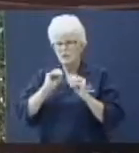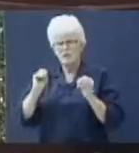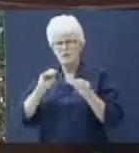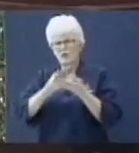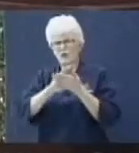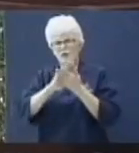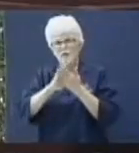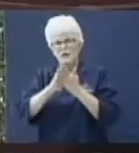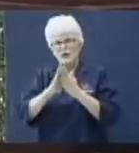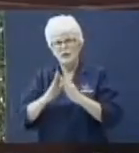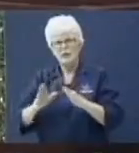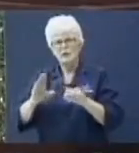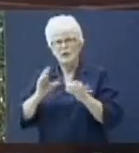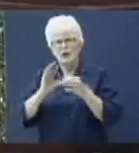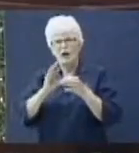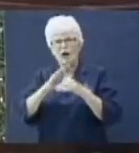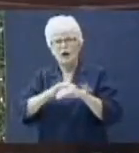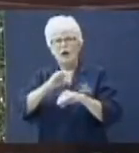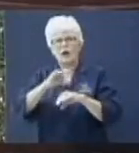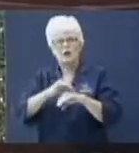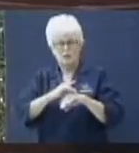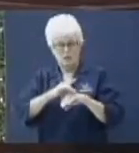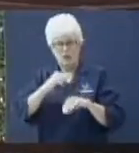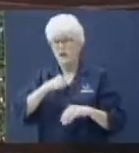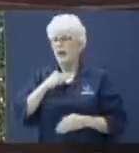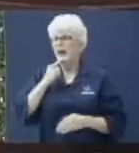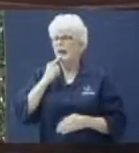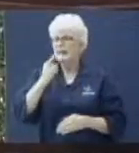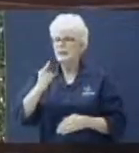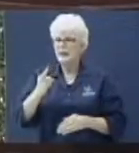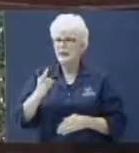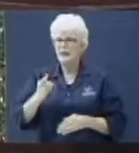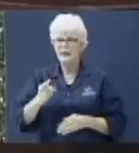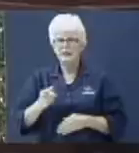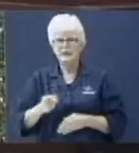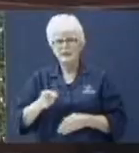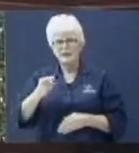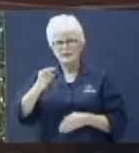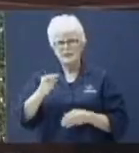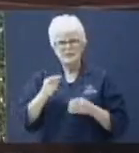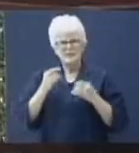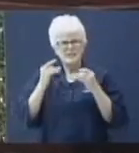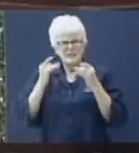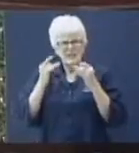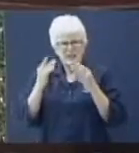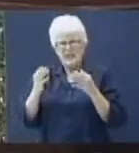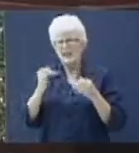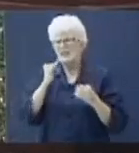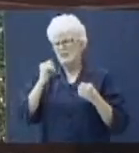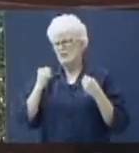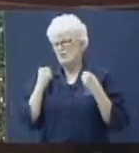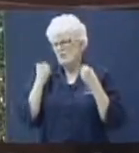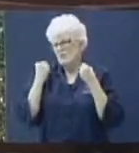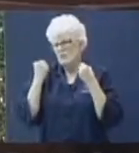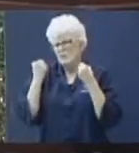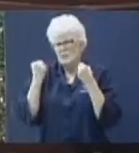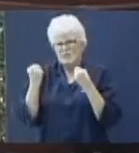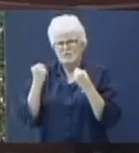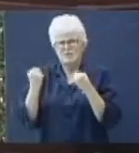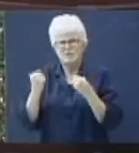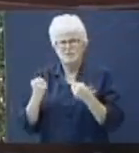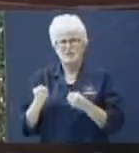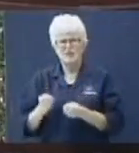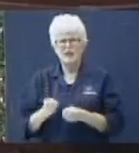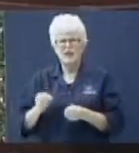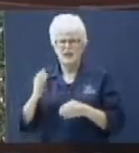peace on earth, I said, for hate is strong and mocks